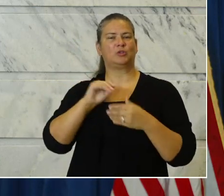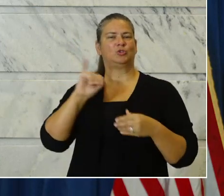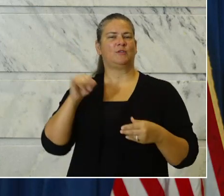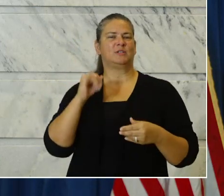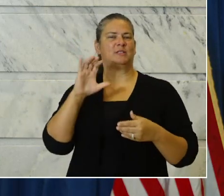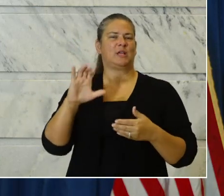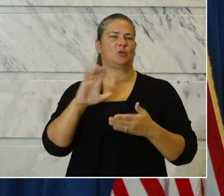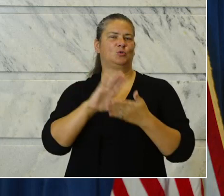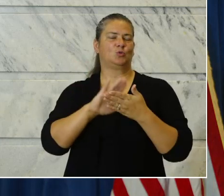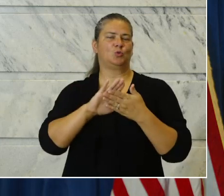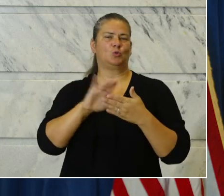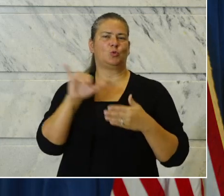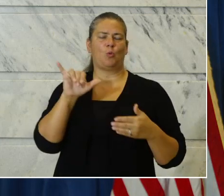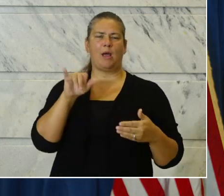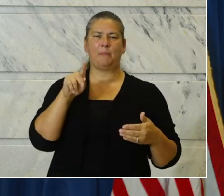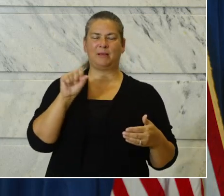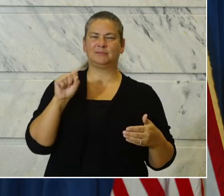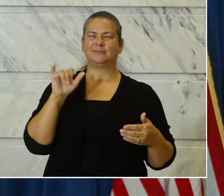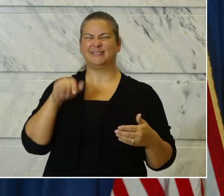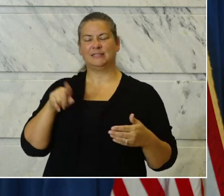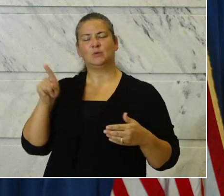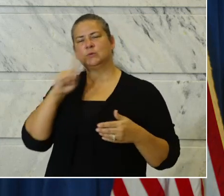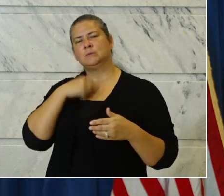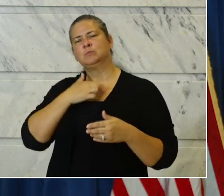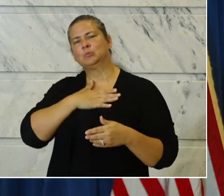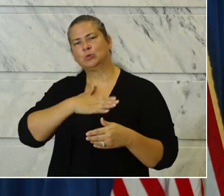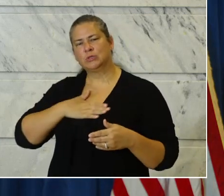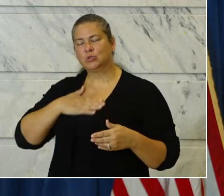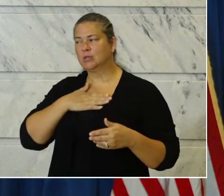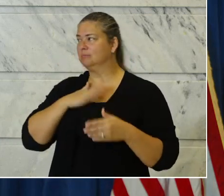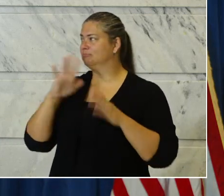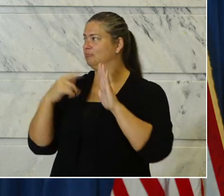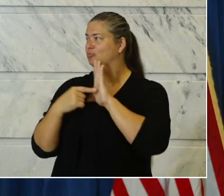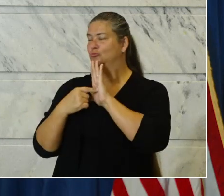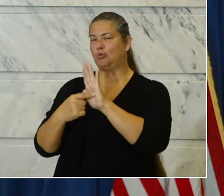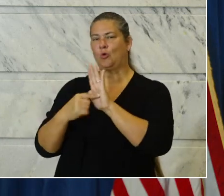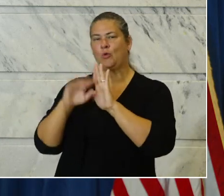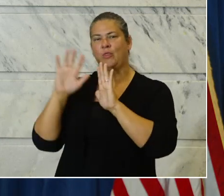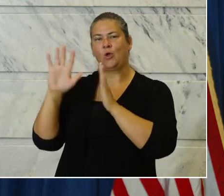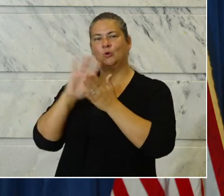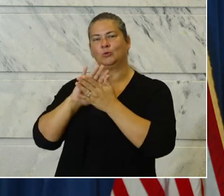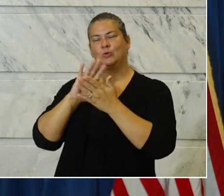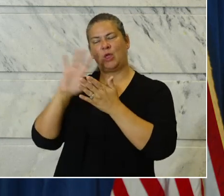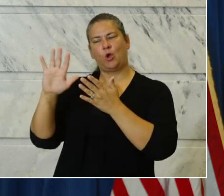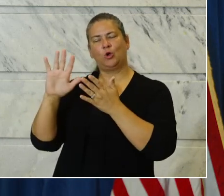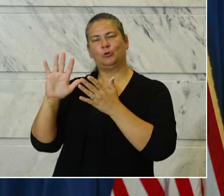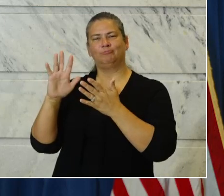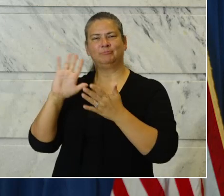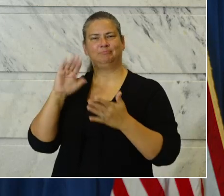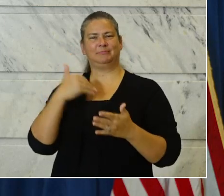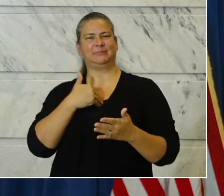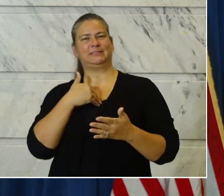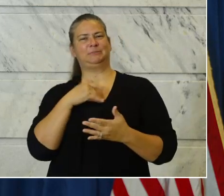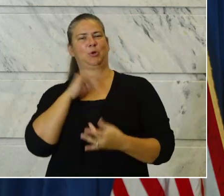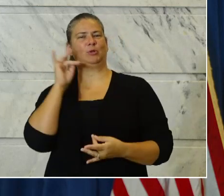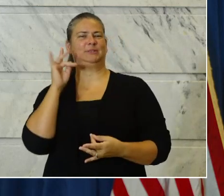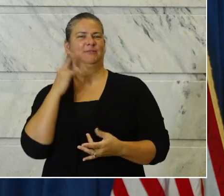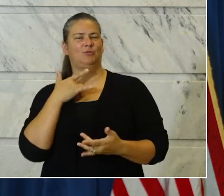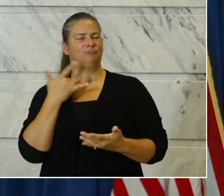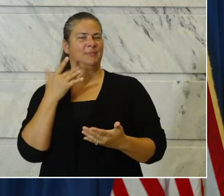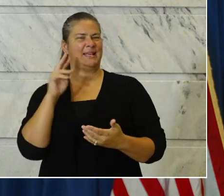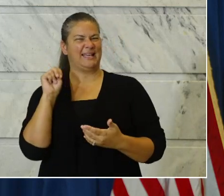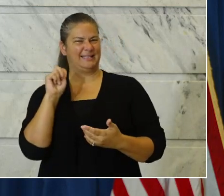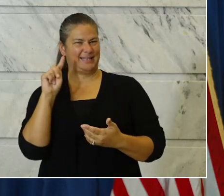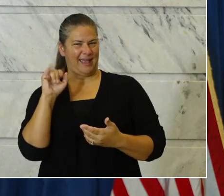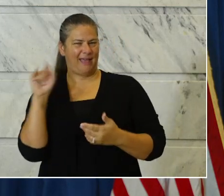it YPAS. We appreciate them showing their spirit. They began with NTI and